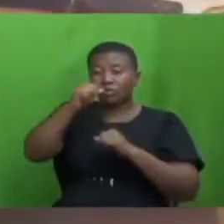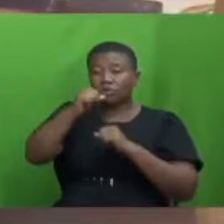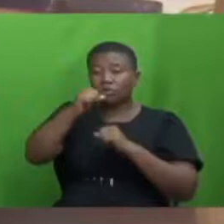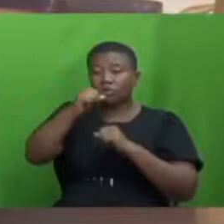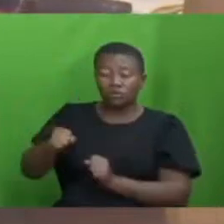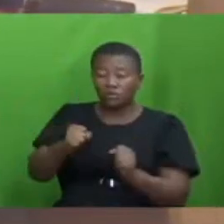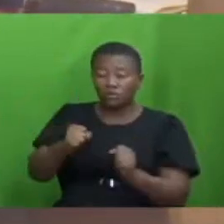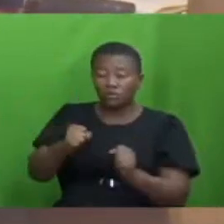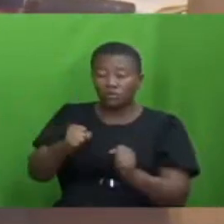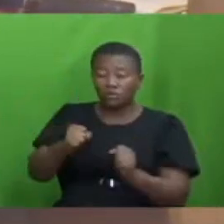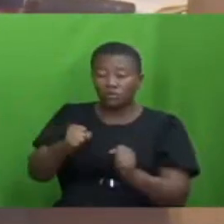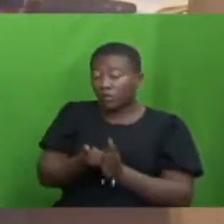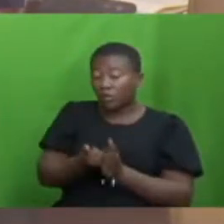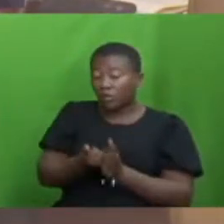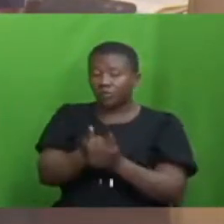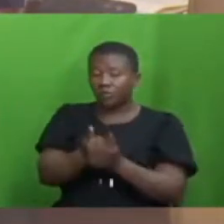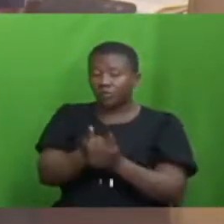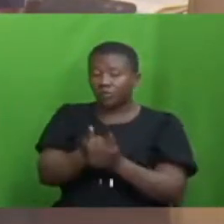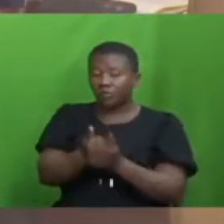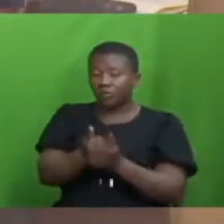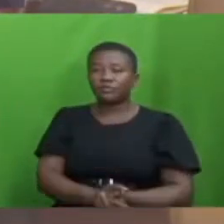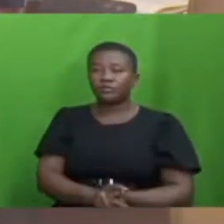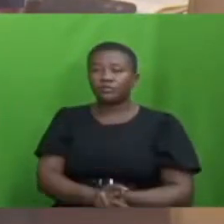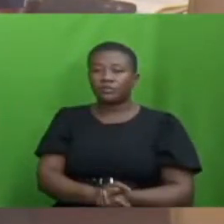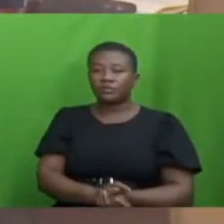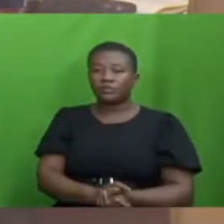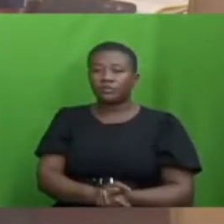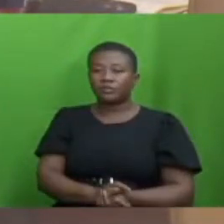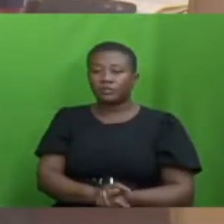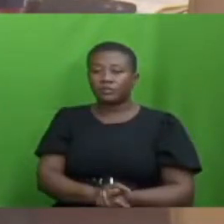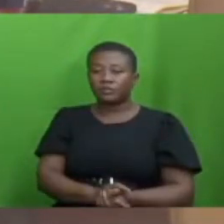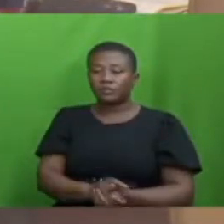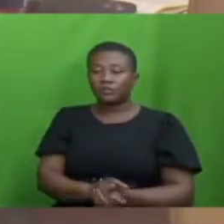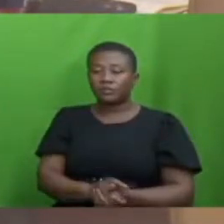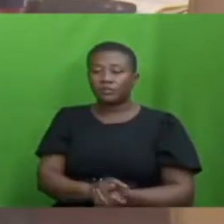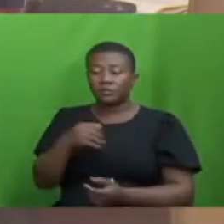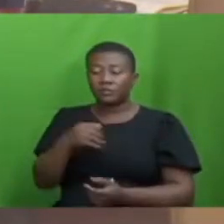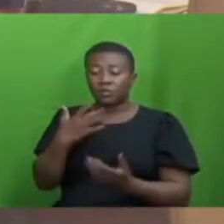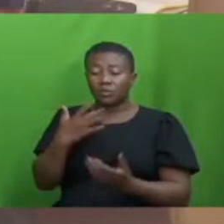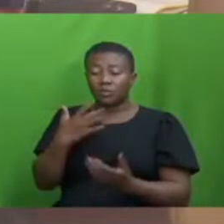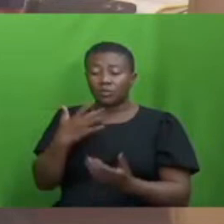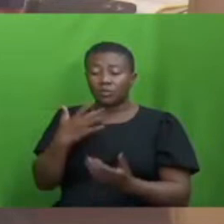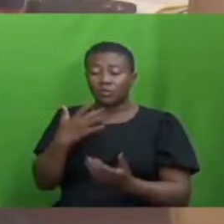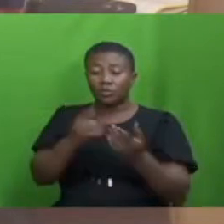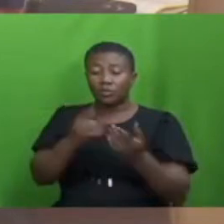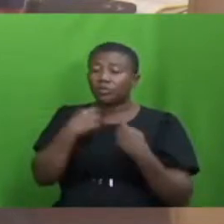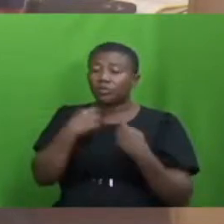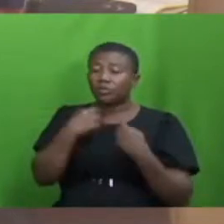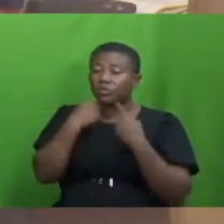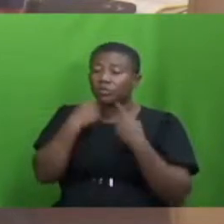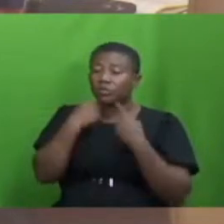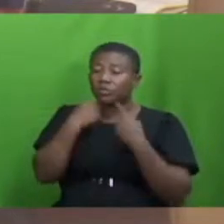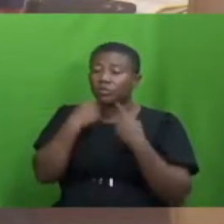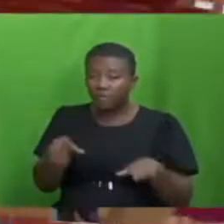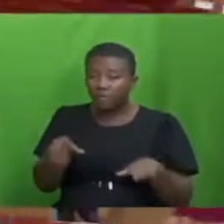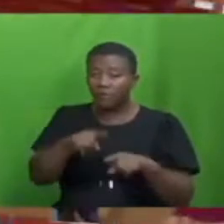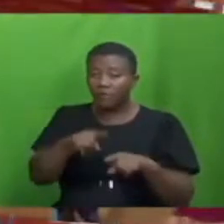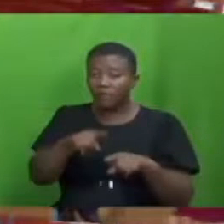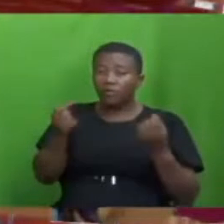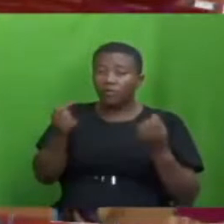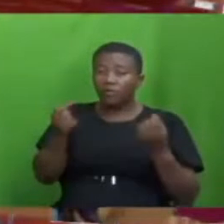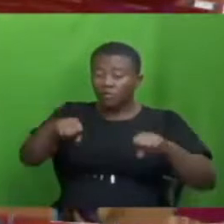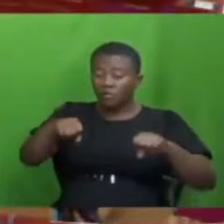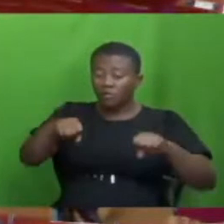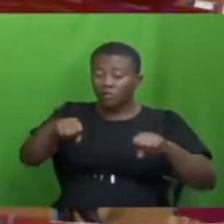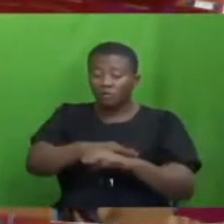recovery process. I will now proceed to update the House on the macro-fiscal performance of the